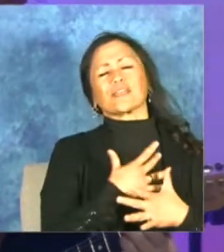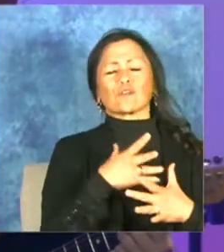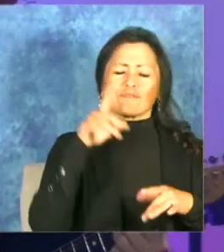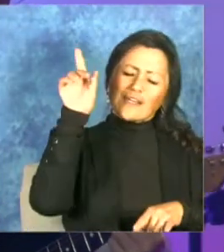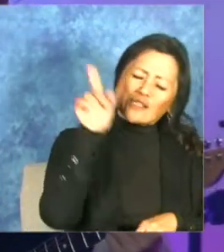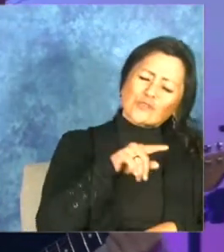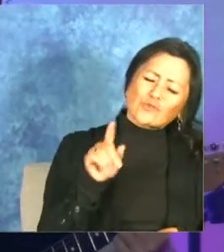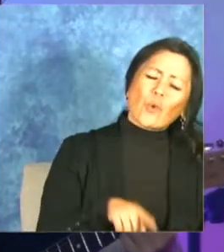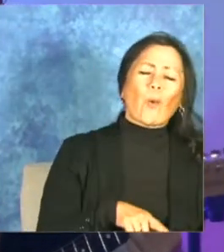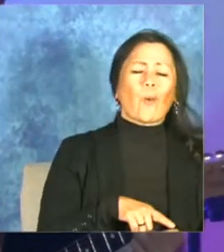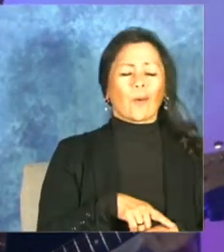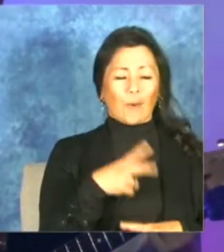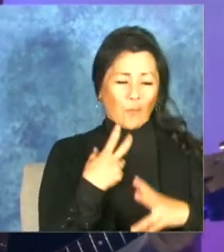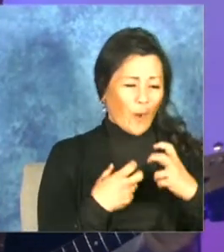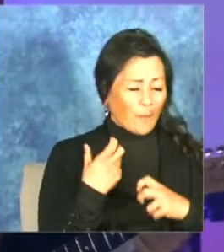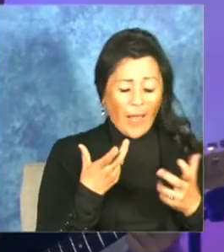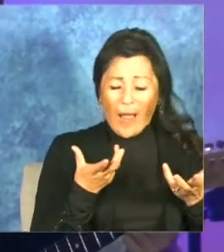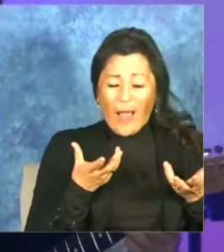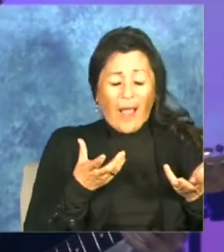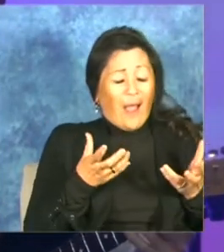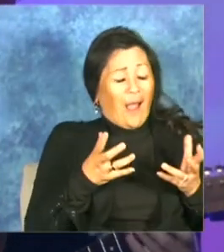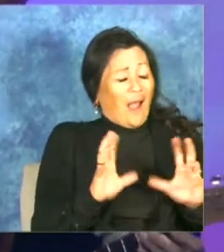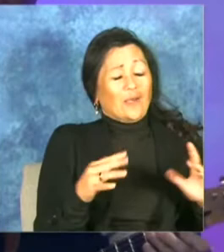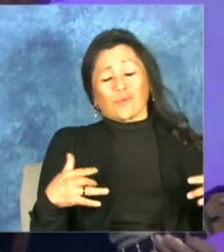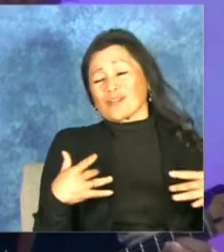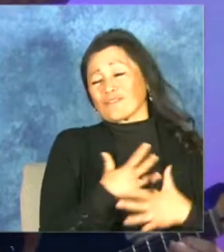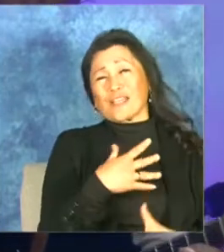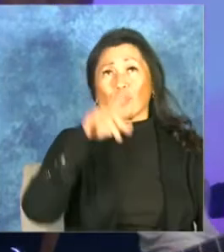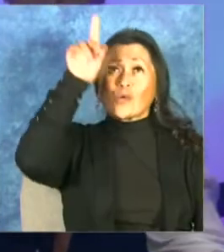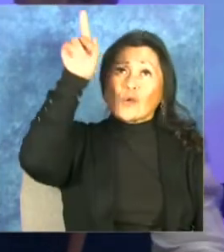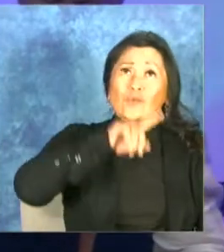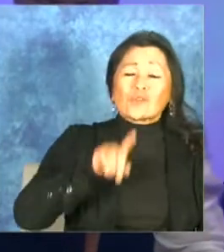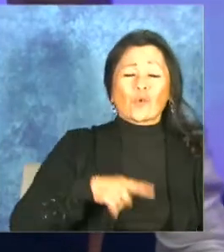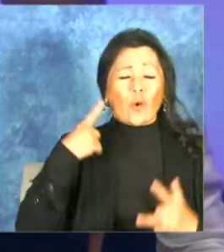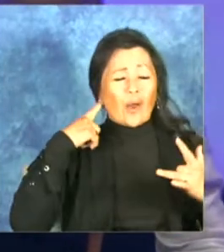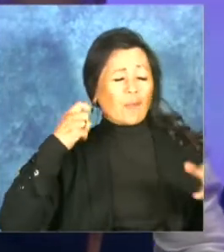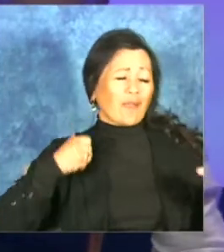storm. No, I don't want to fear the